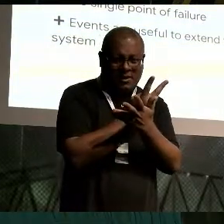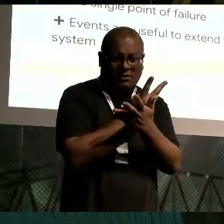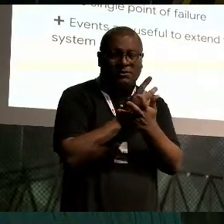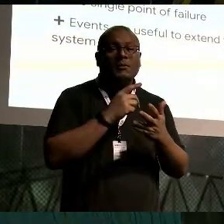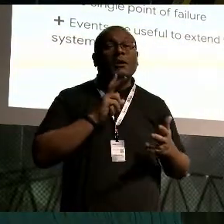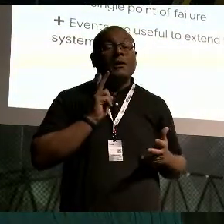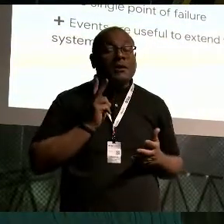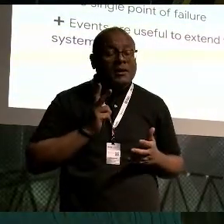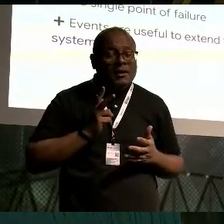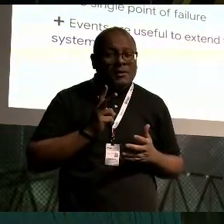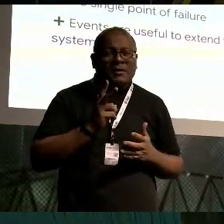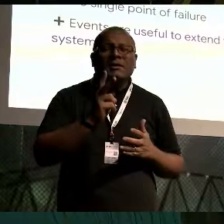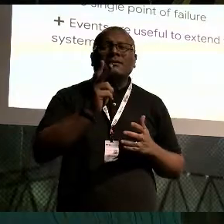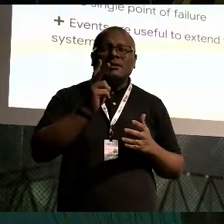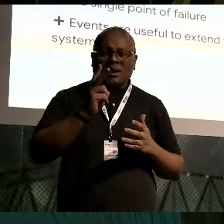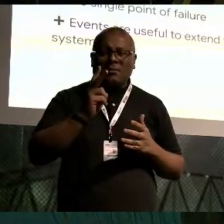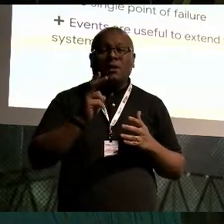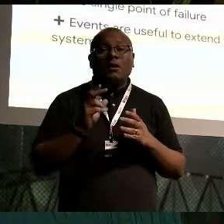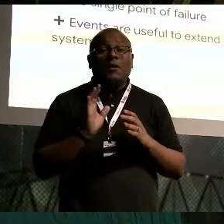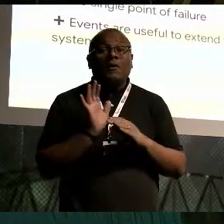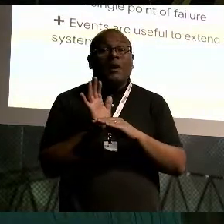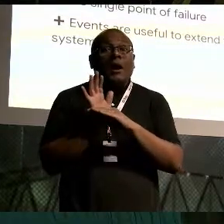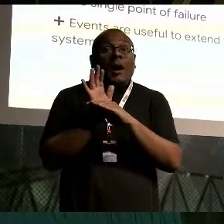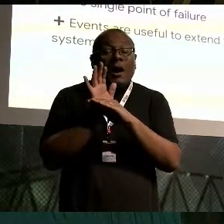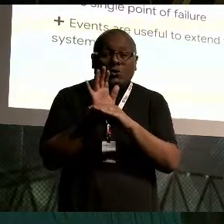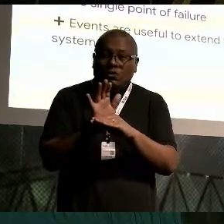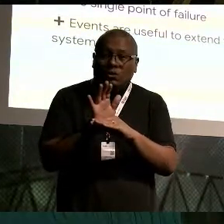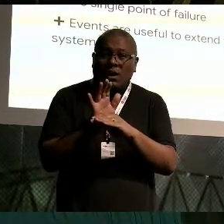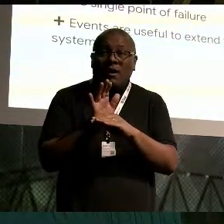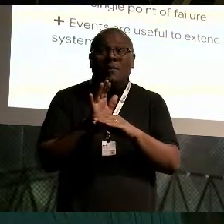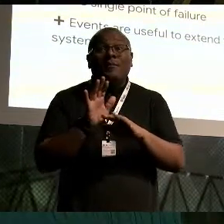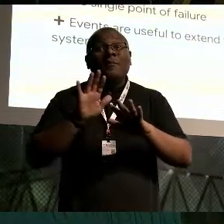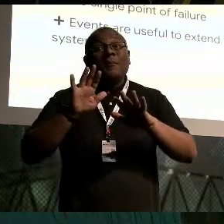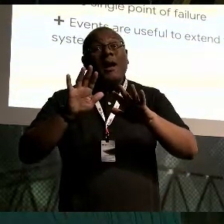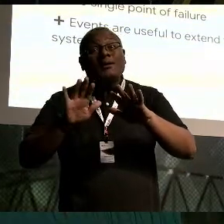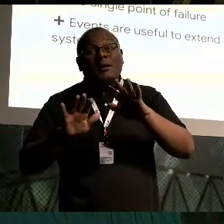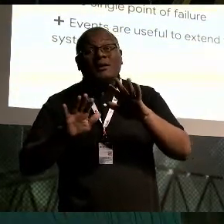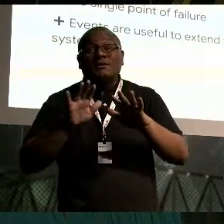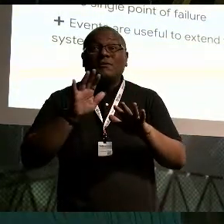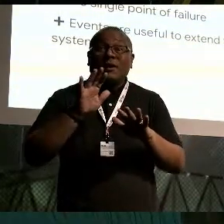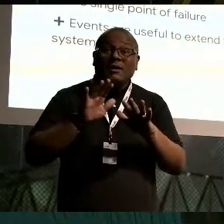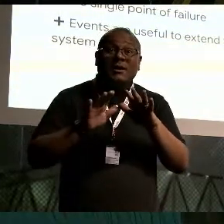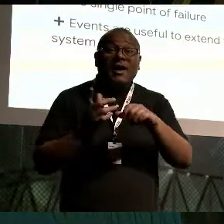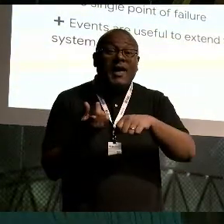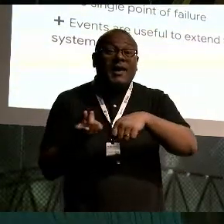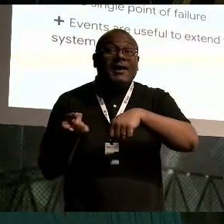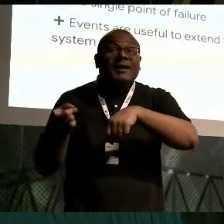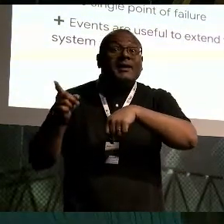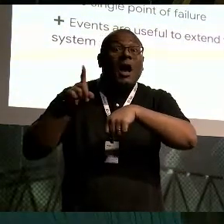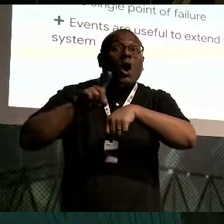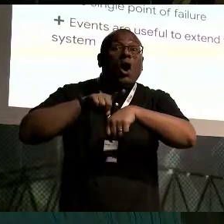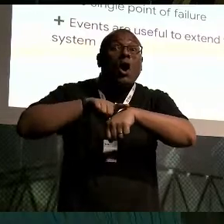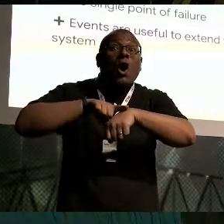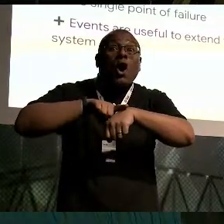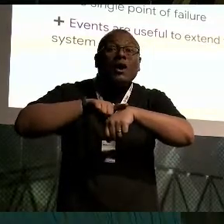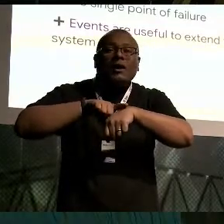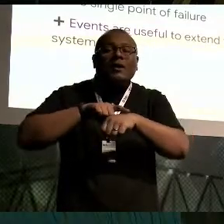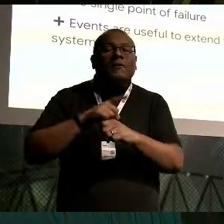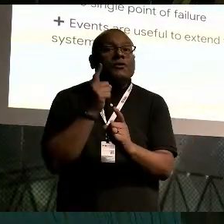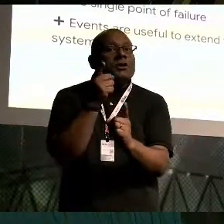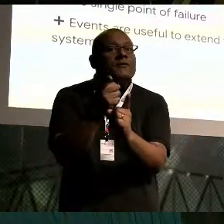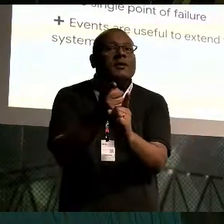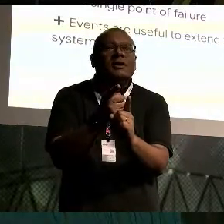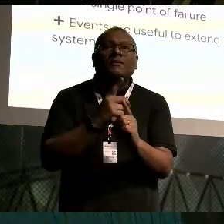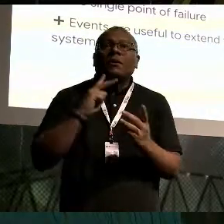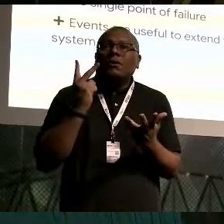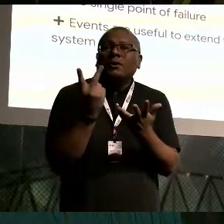there's all these different types of events. So if something goes wrong, it's not immediately obvious what went wrong. So it